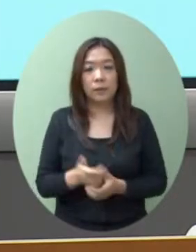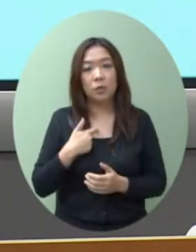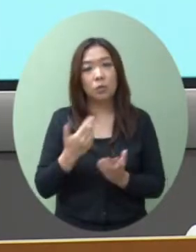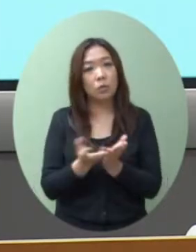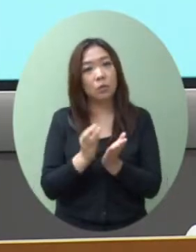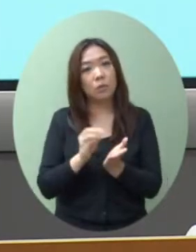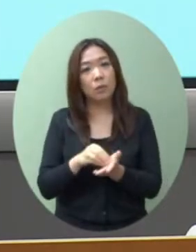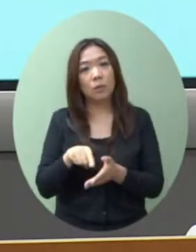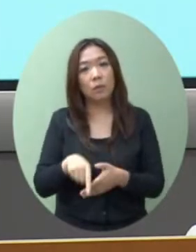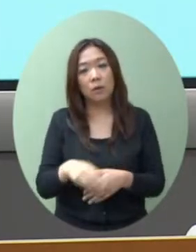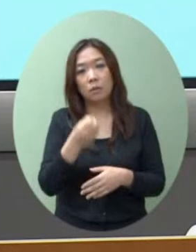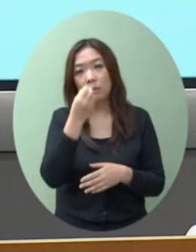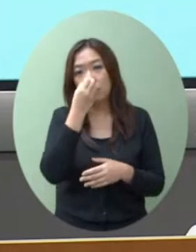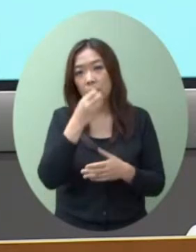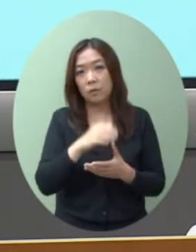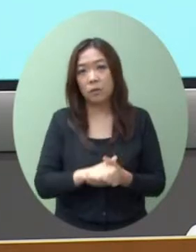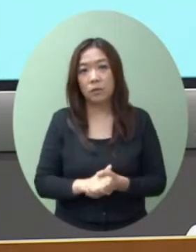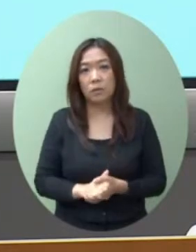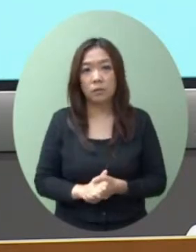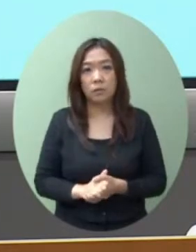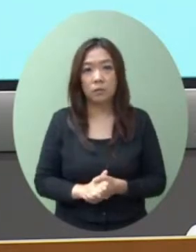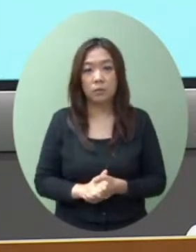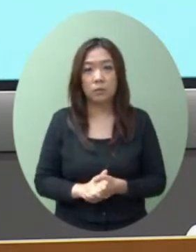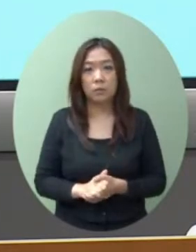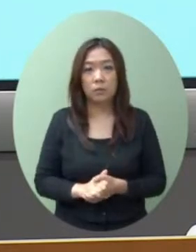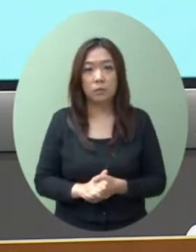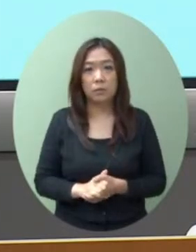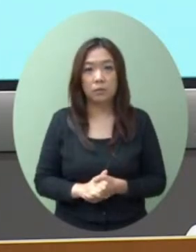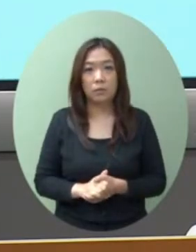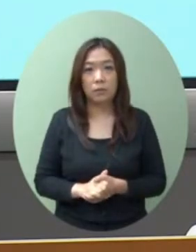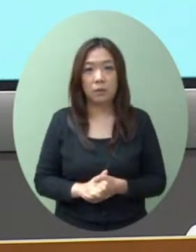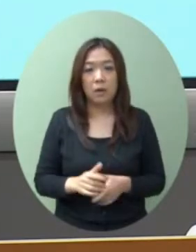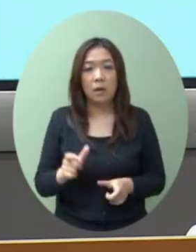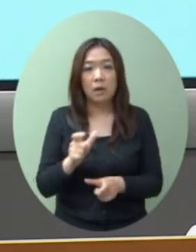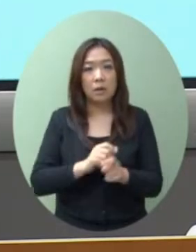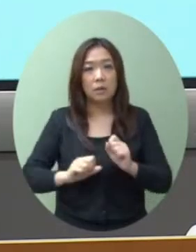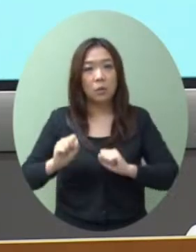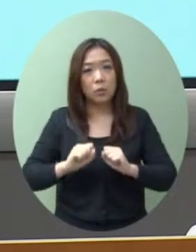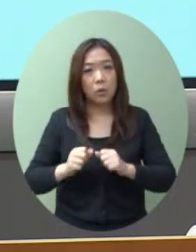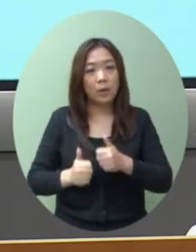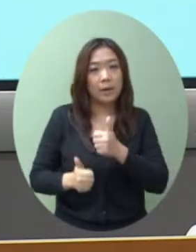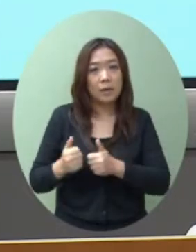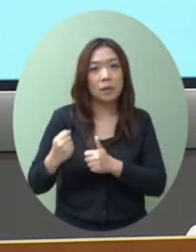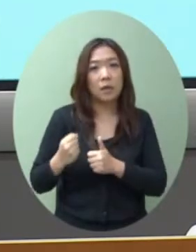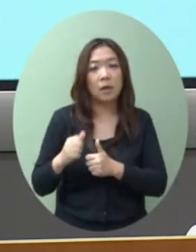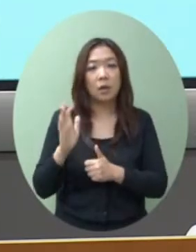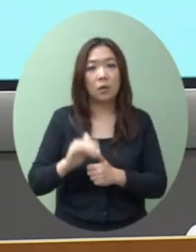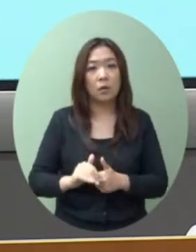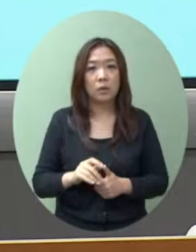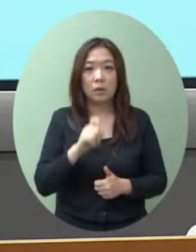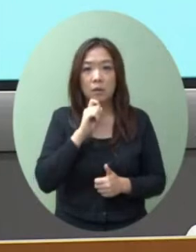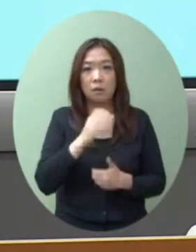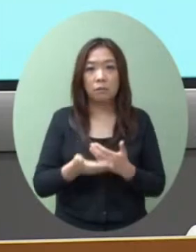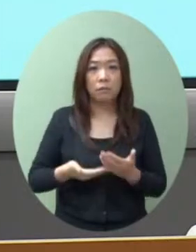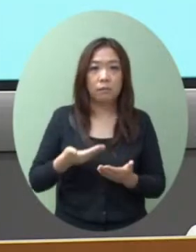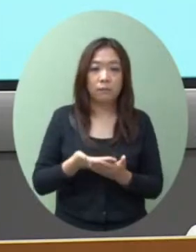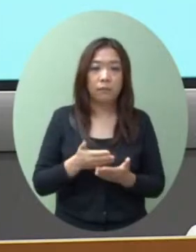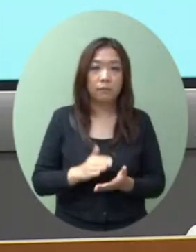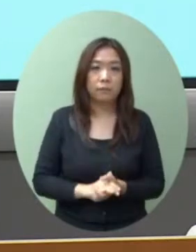economic activities to the public. In the long run, we have to ensure that Hong Kong's competitiveness